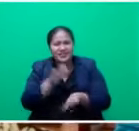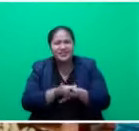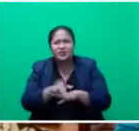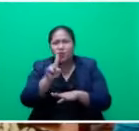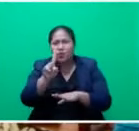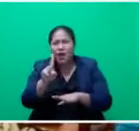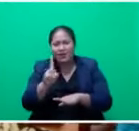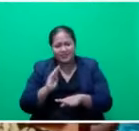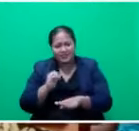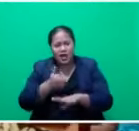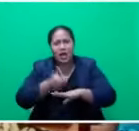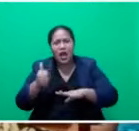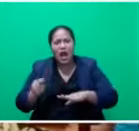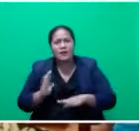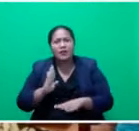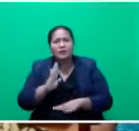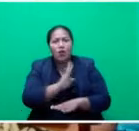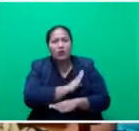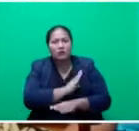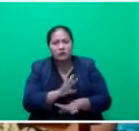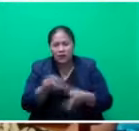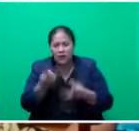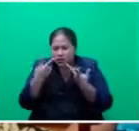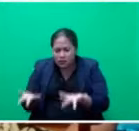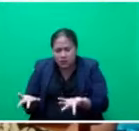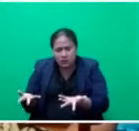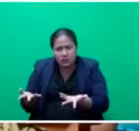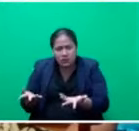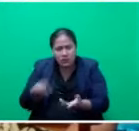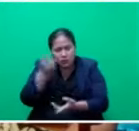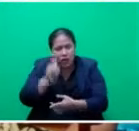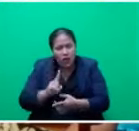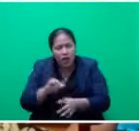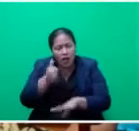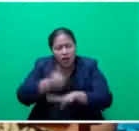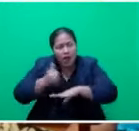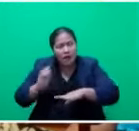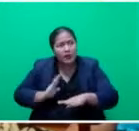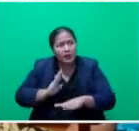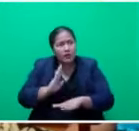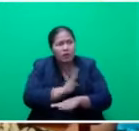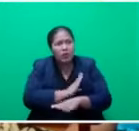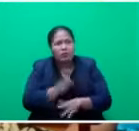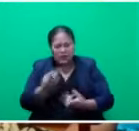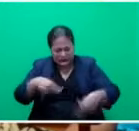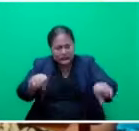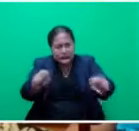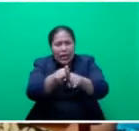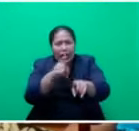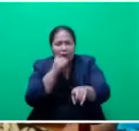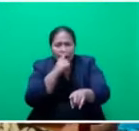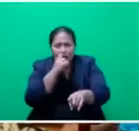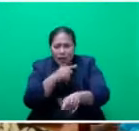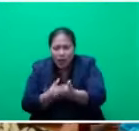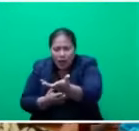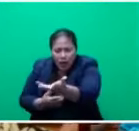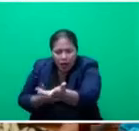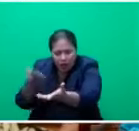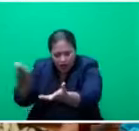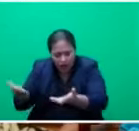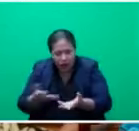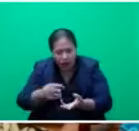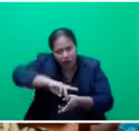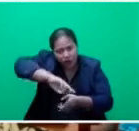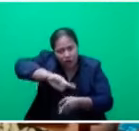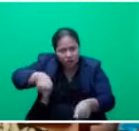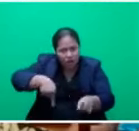But look at the government boards today, Mr. Speaker. They are now pegged with the same people. They're being rotated around. Most of them